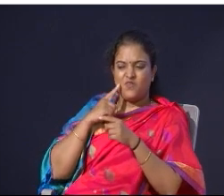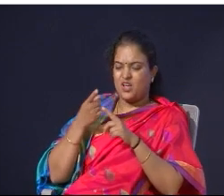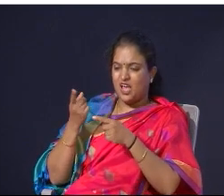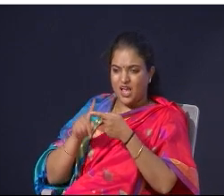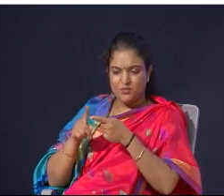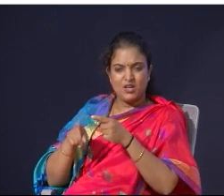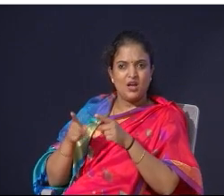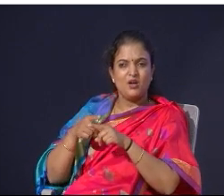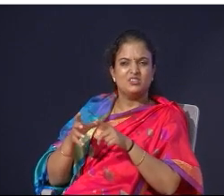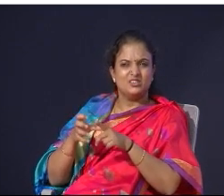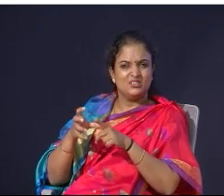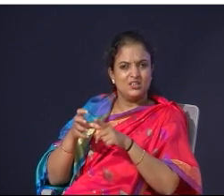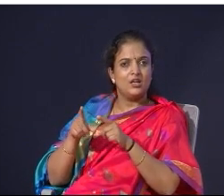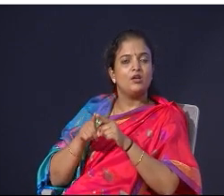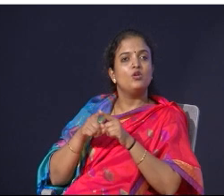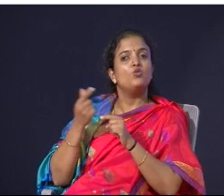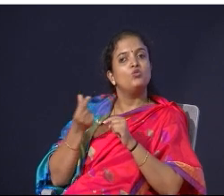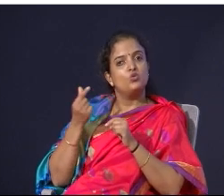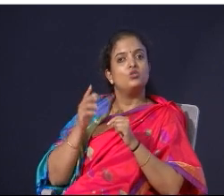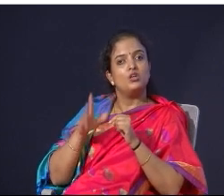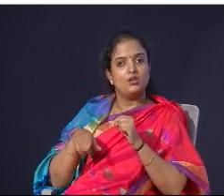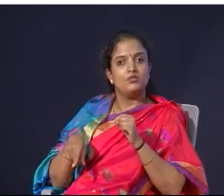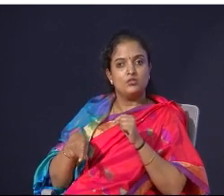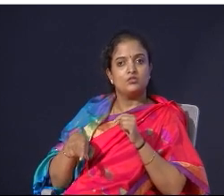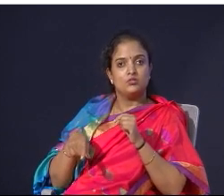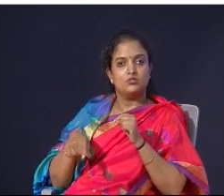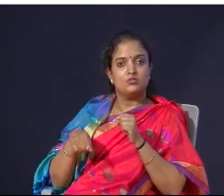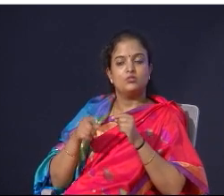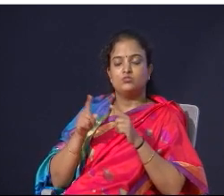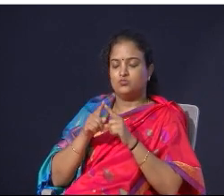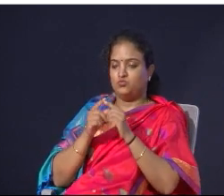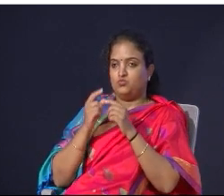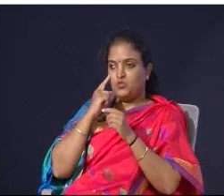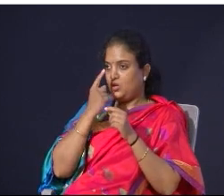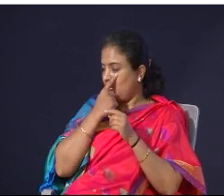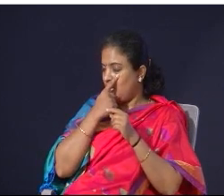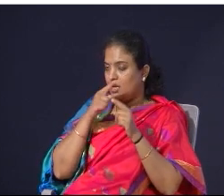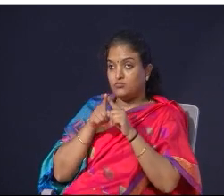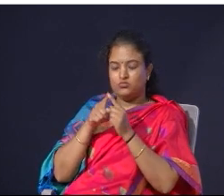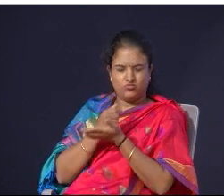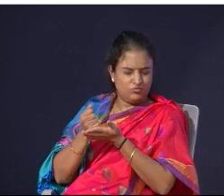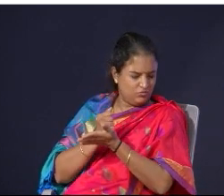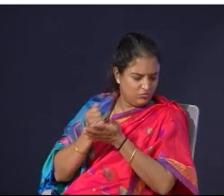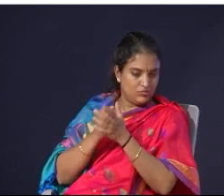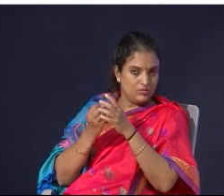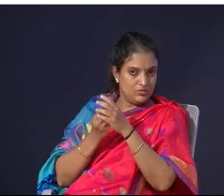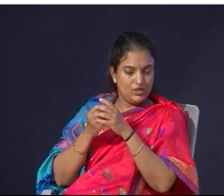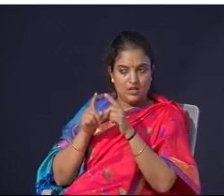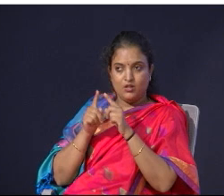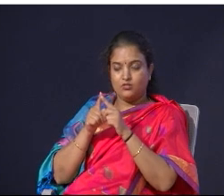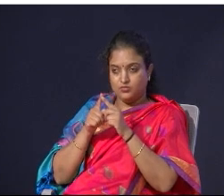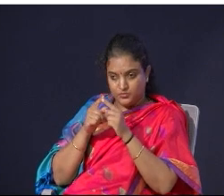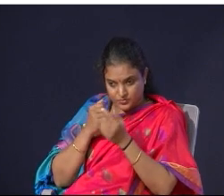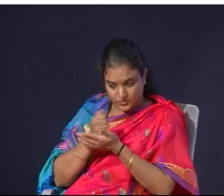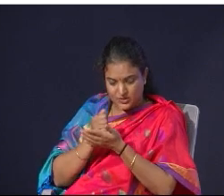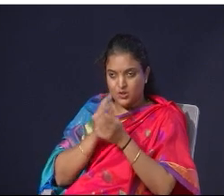starts using those muscles. So that's exactly vision stimulation. You first stimulate the vision, then you work on